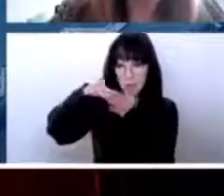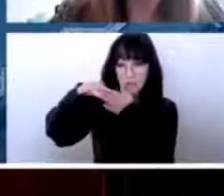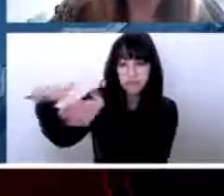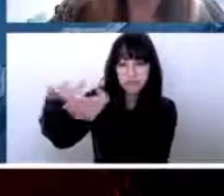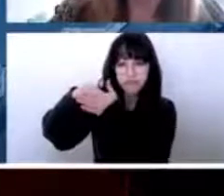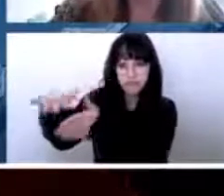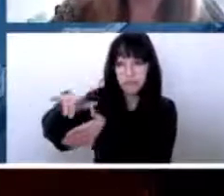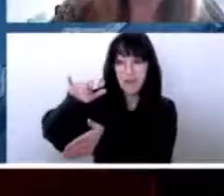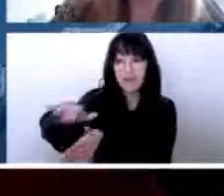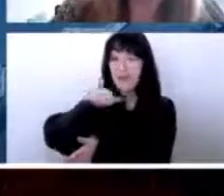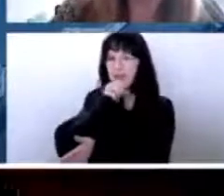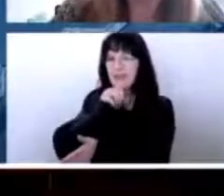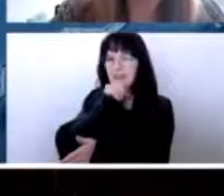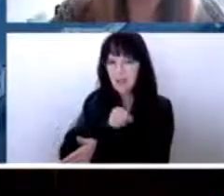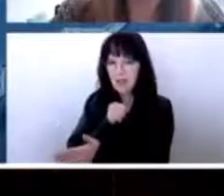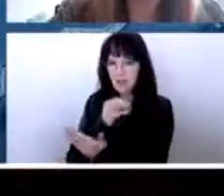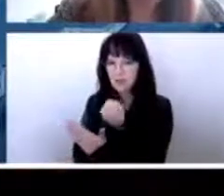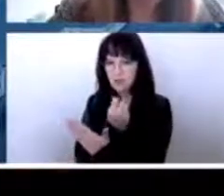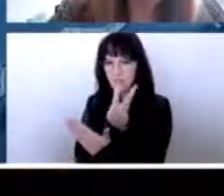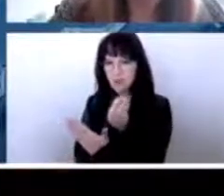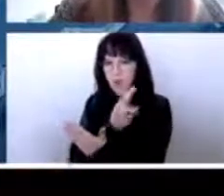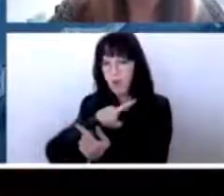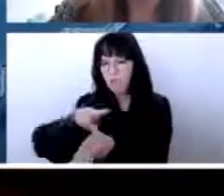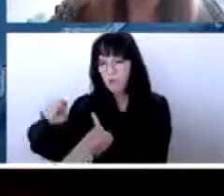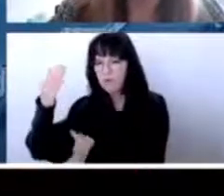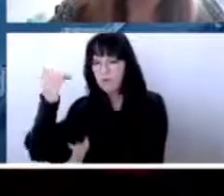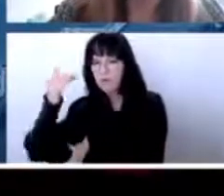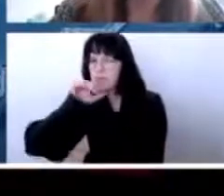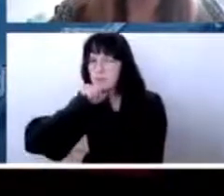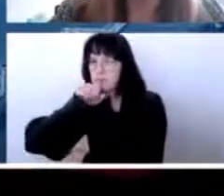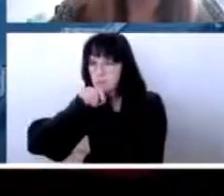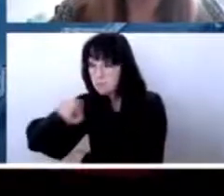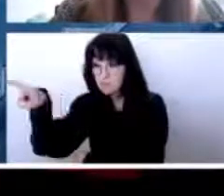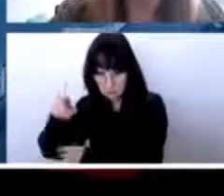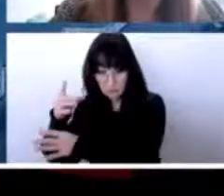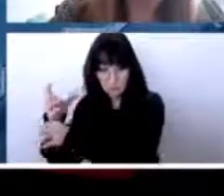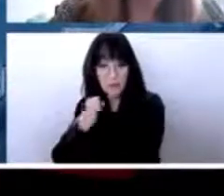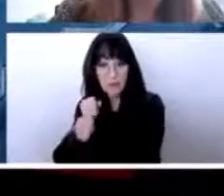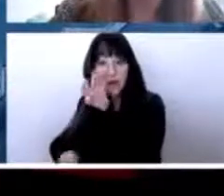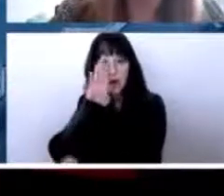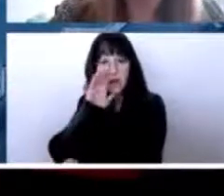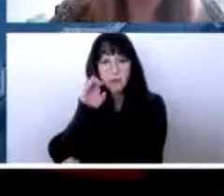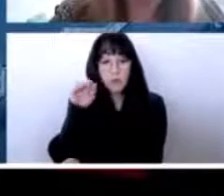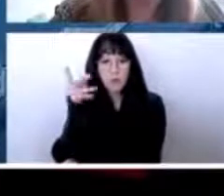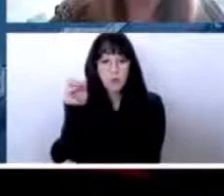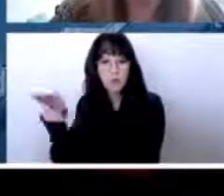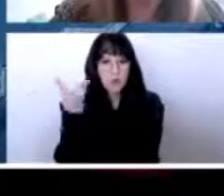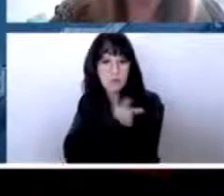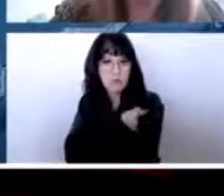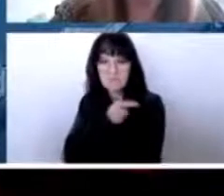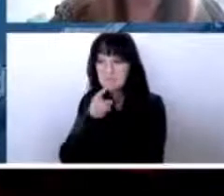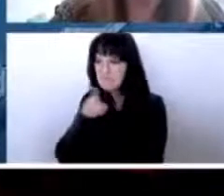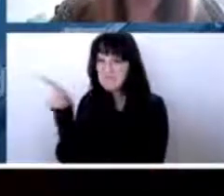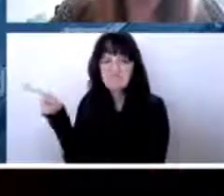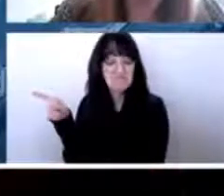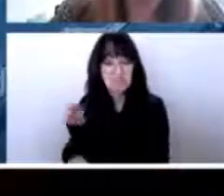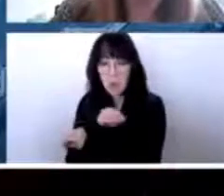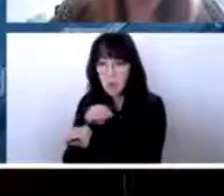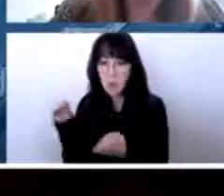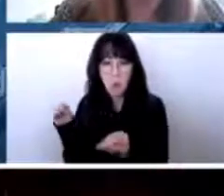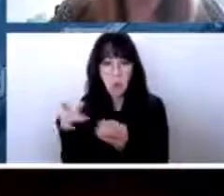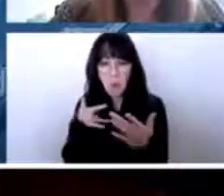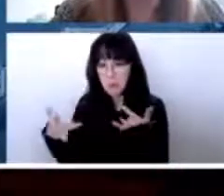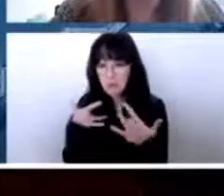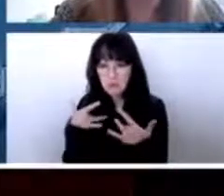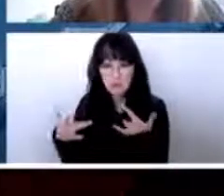age range between 12 to 15 years who had received a booster dose. And showed no new safety concerns